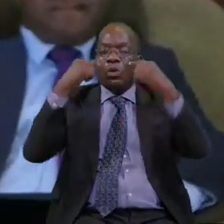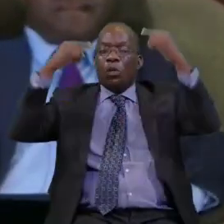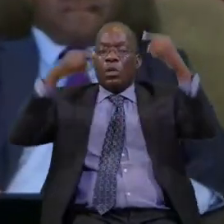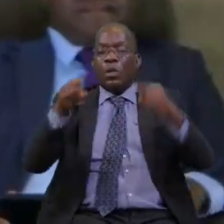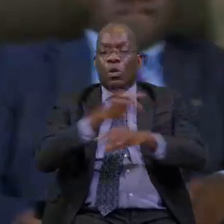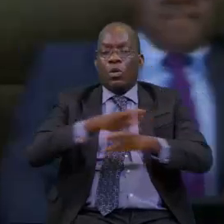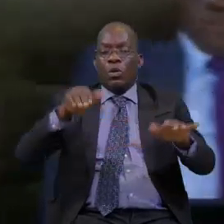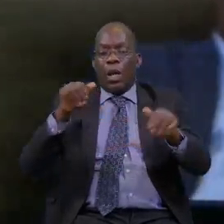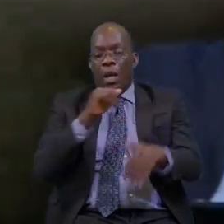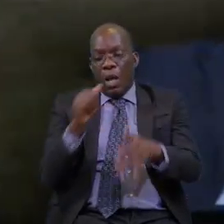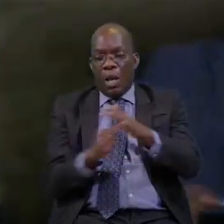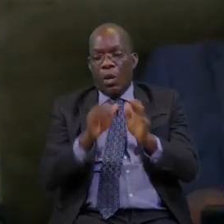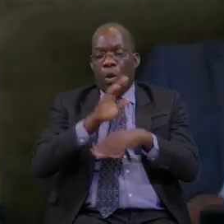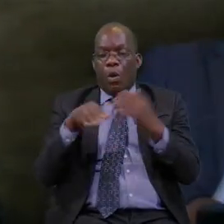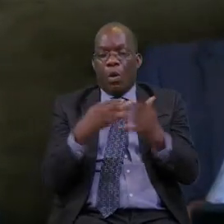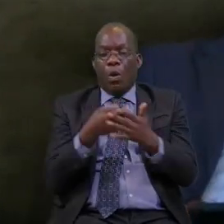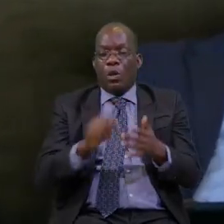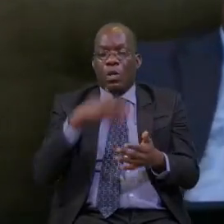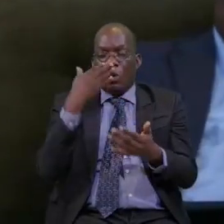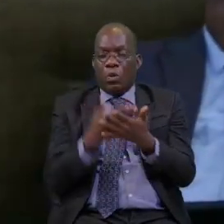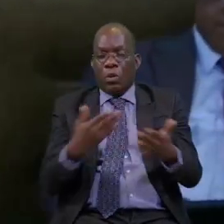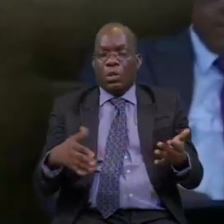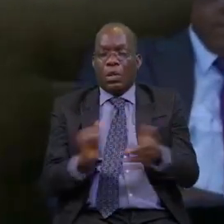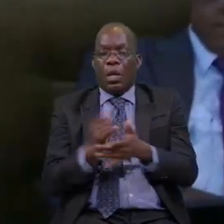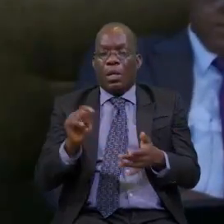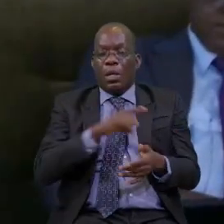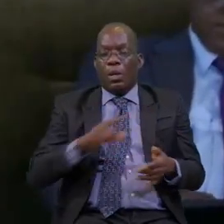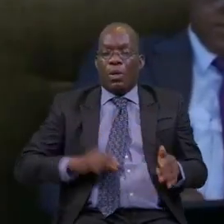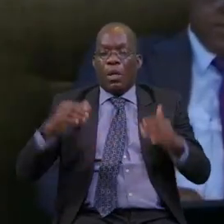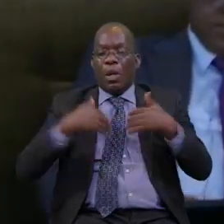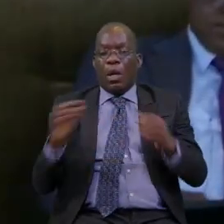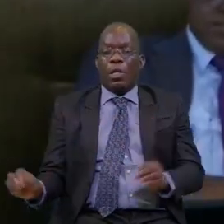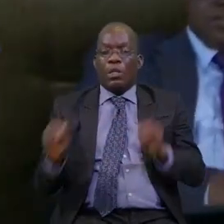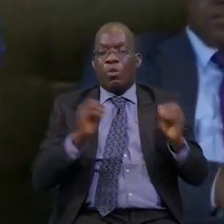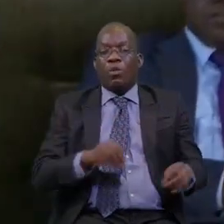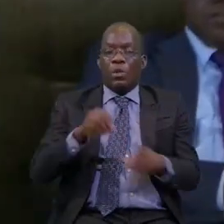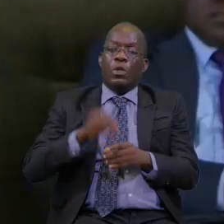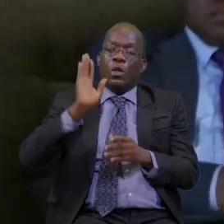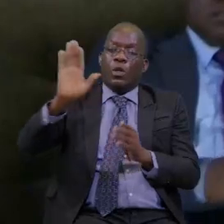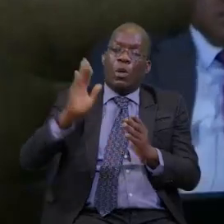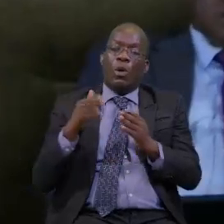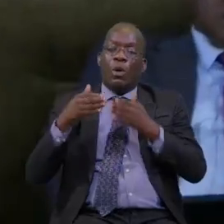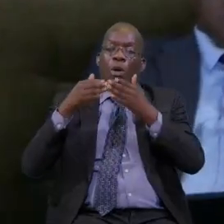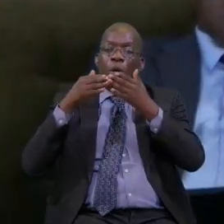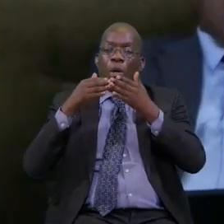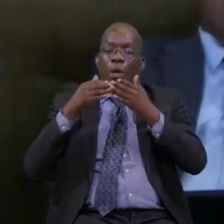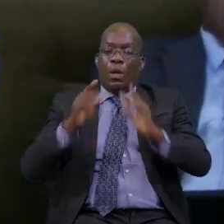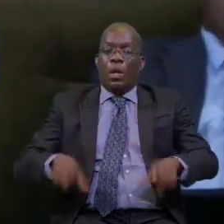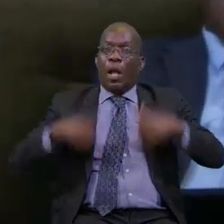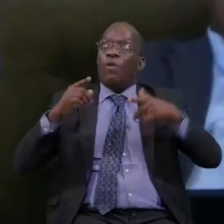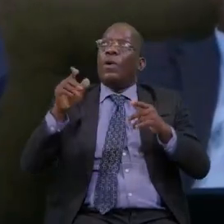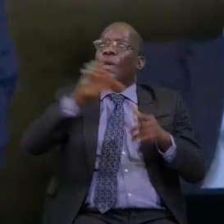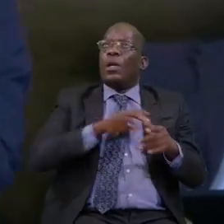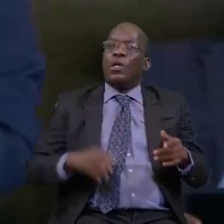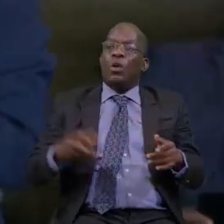Lord has put in your life. Christ was a succeeding leader, but he had a reproductive process